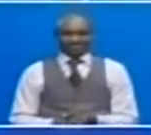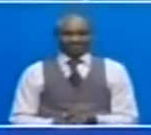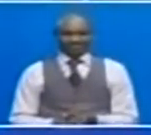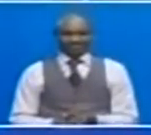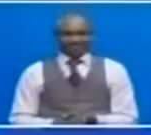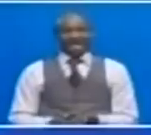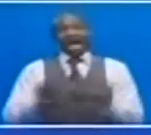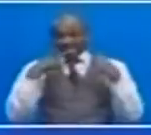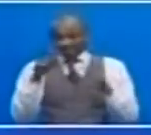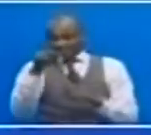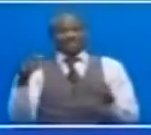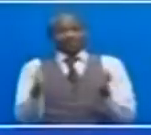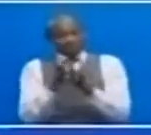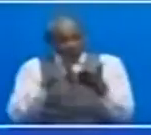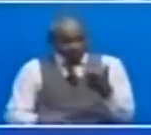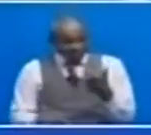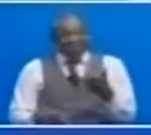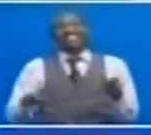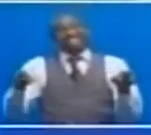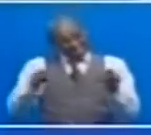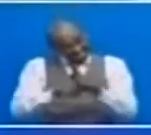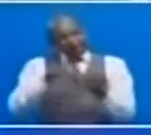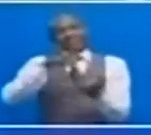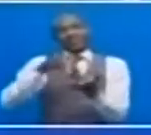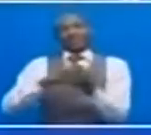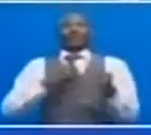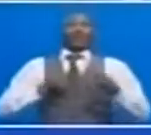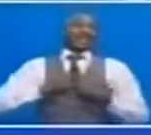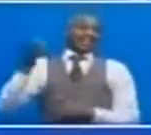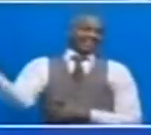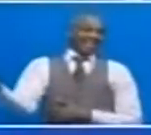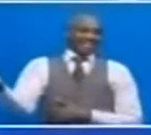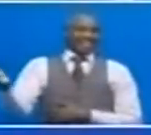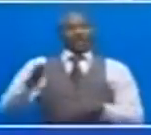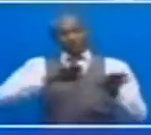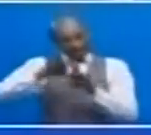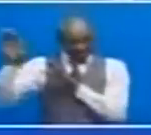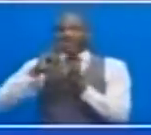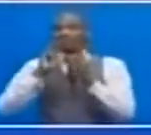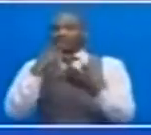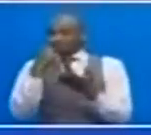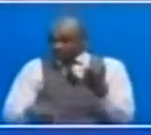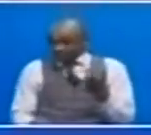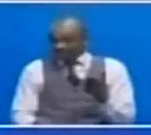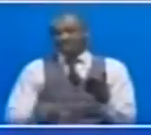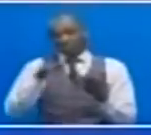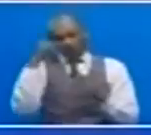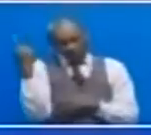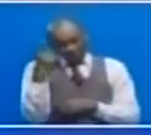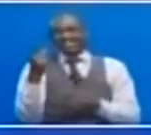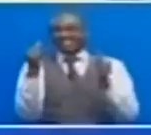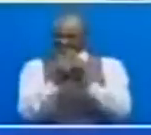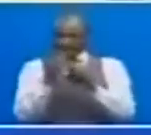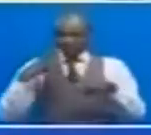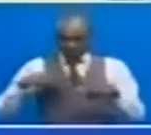That announcement coincided with a somewhat similar situation in Rwanda, where a parliamentary report now suggests that only 10